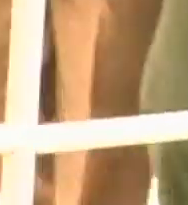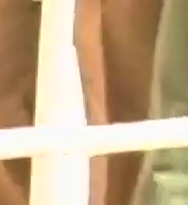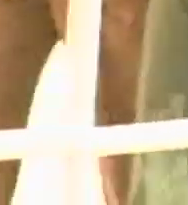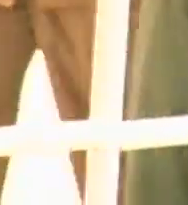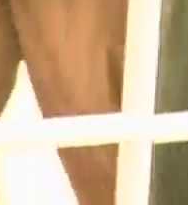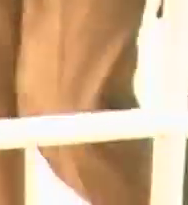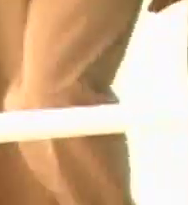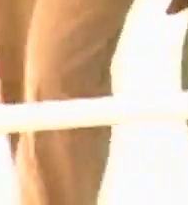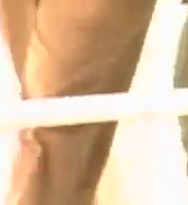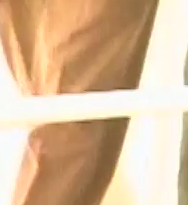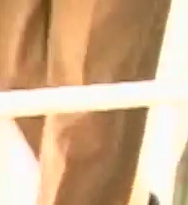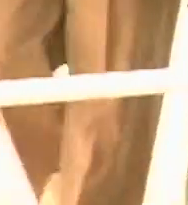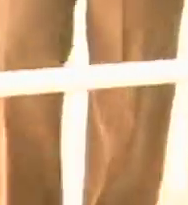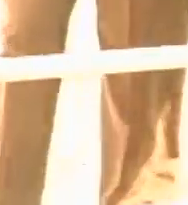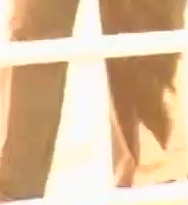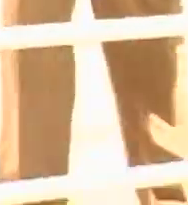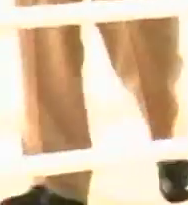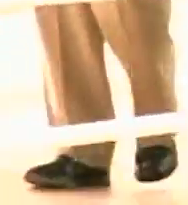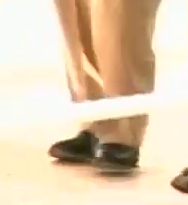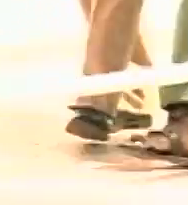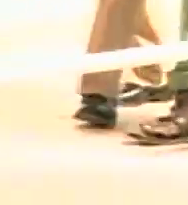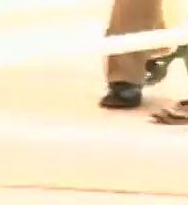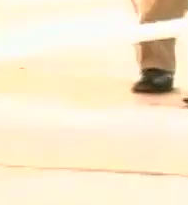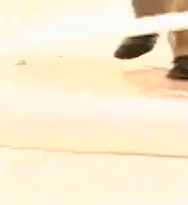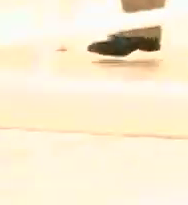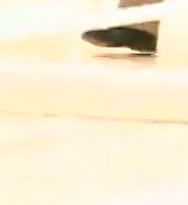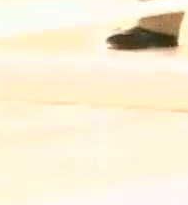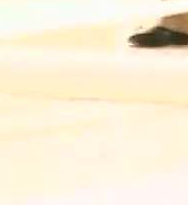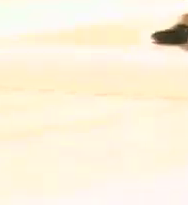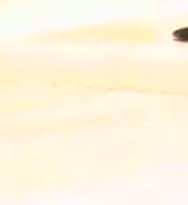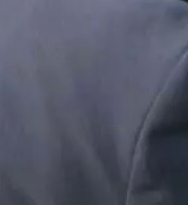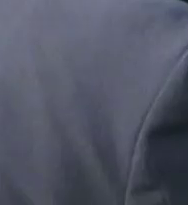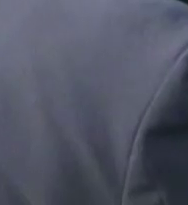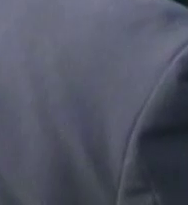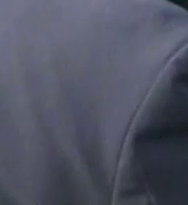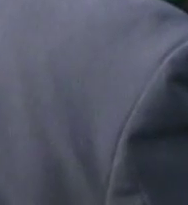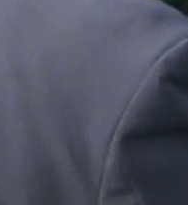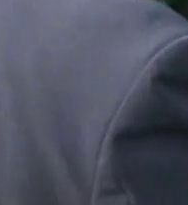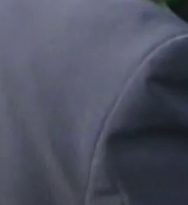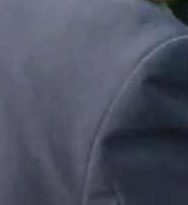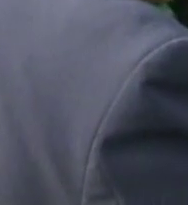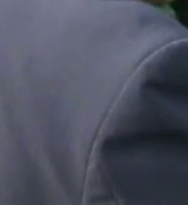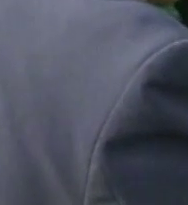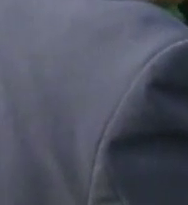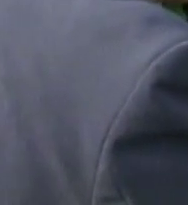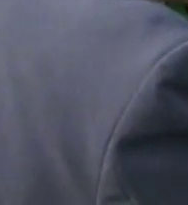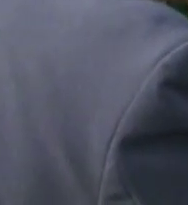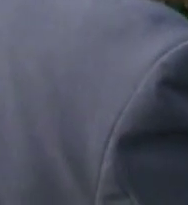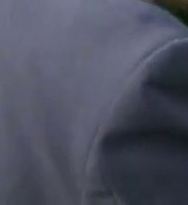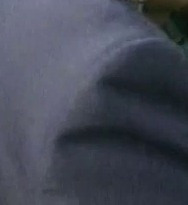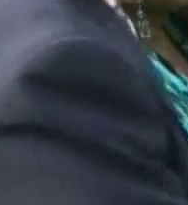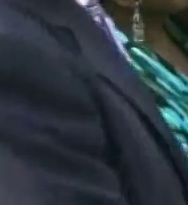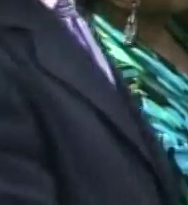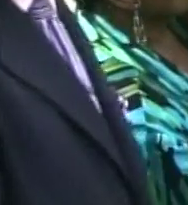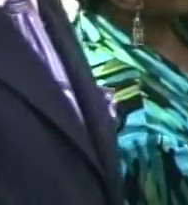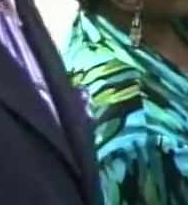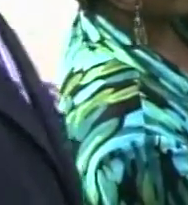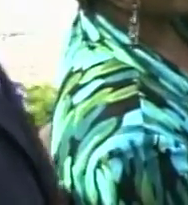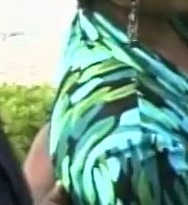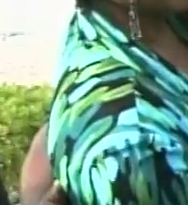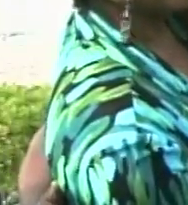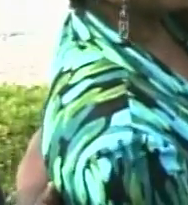disturbing criminal act a mother allegedly endured at the hands of her own son. A family's grief multiplied at the sight of their loved